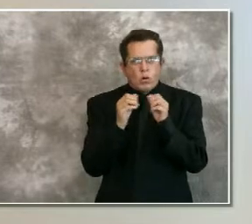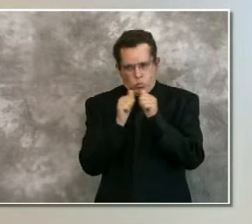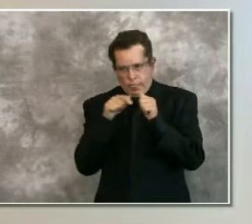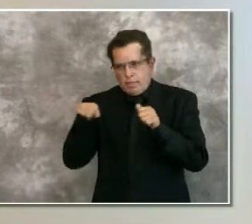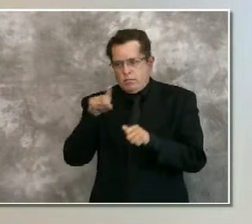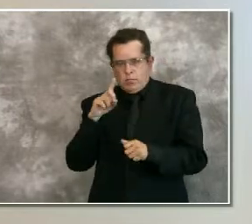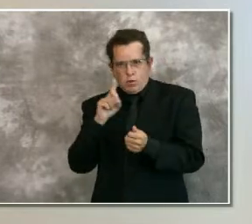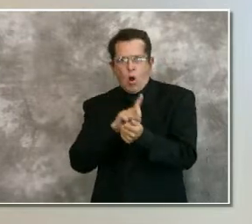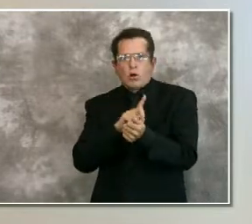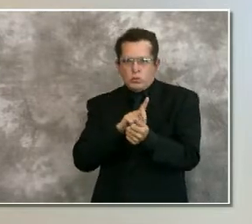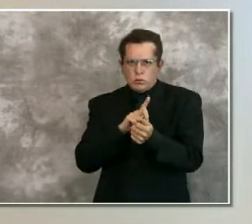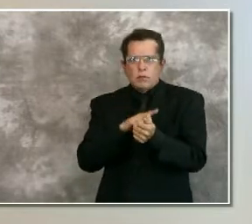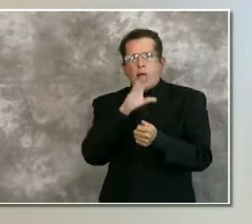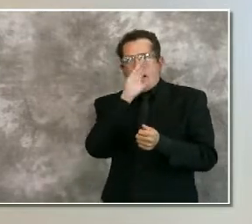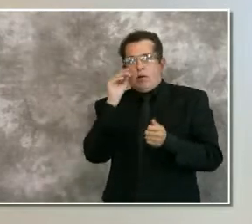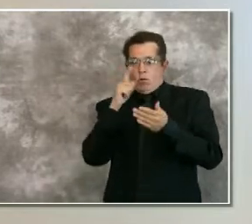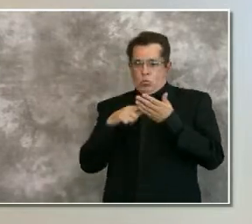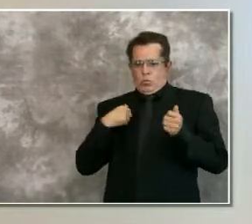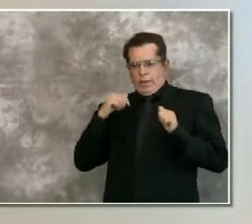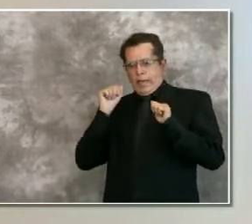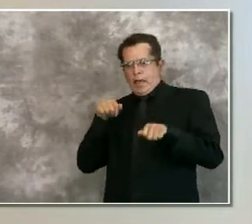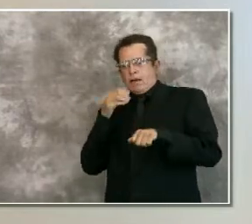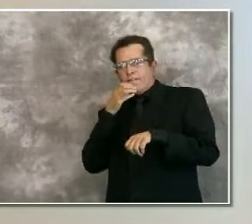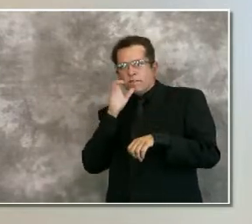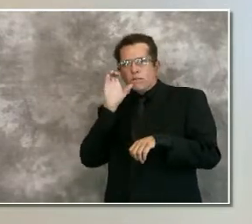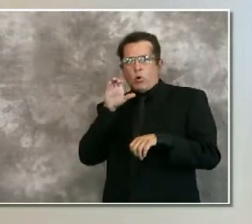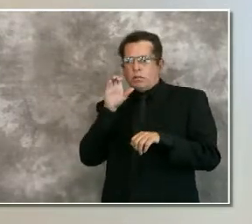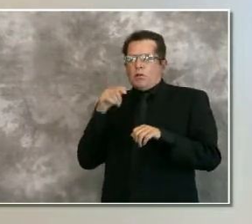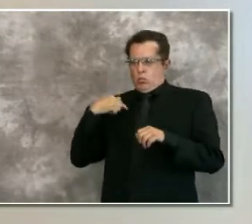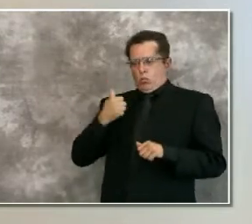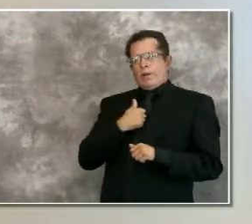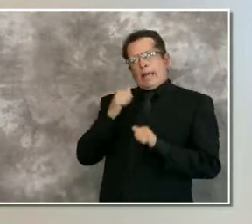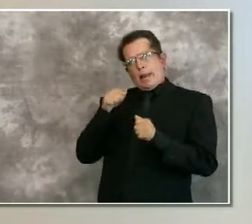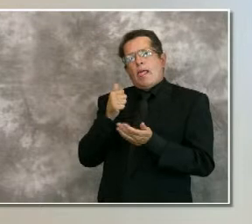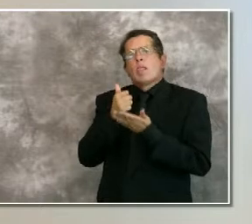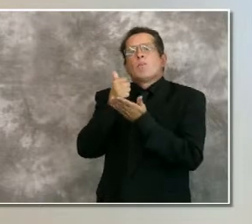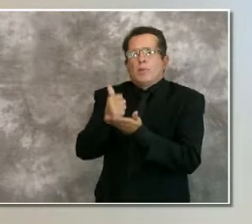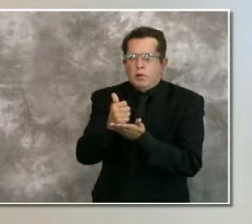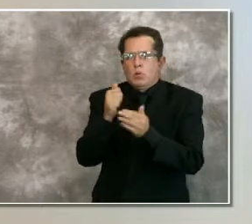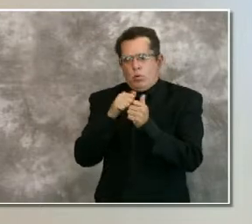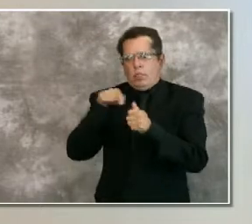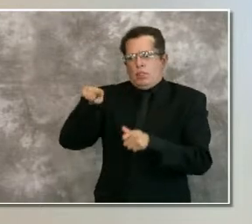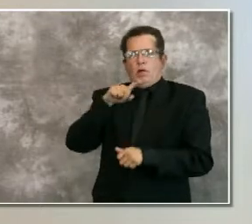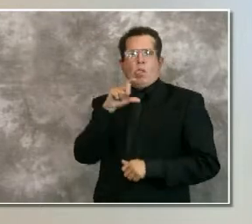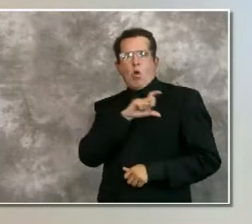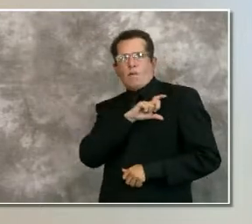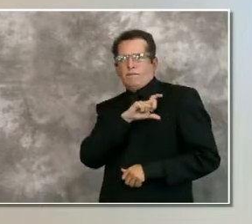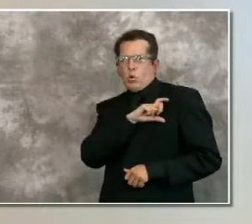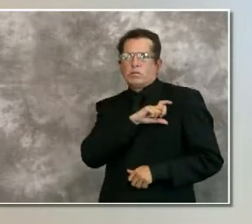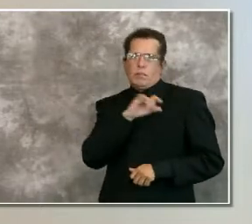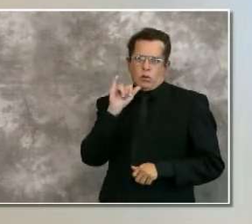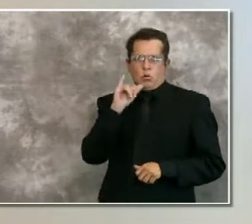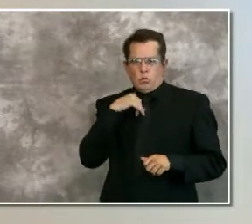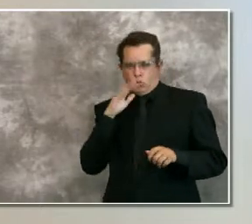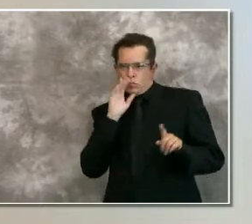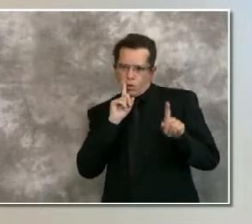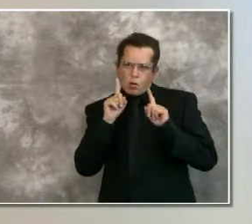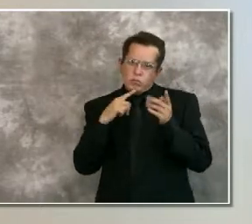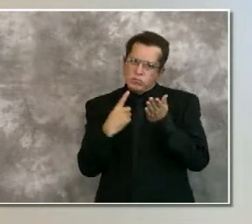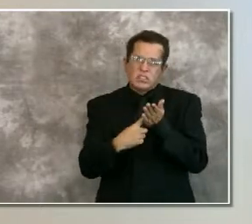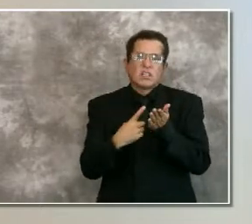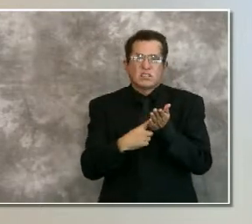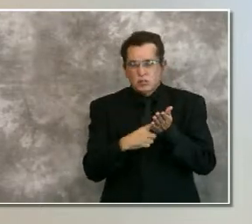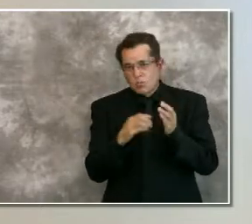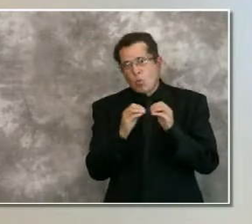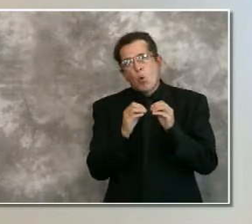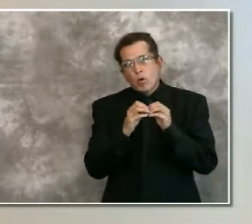to increase enforcement, both what we can do internally through our public health agencies and with working with law enforcement. And 5, we